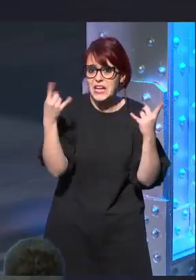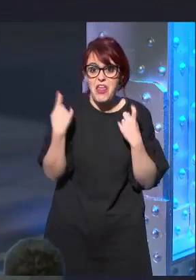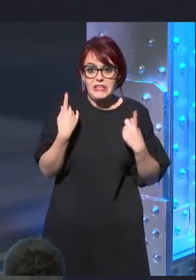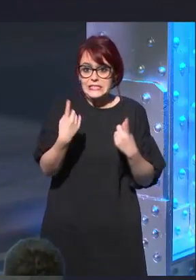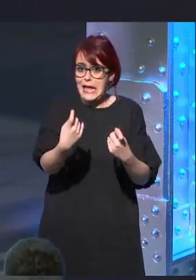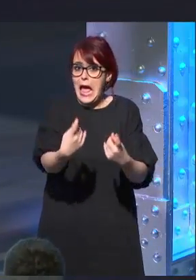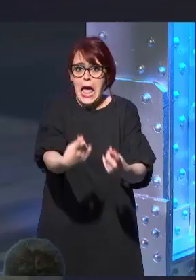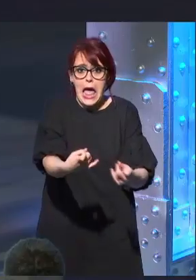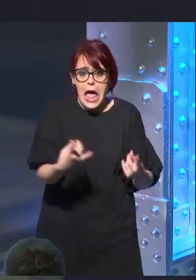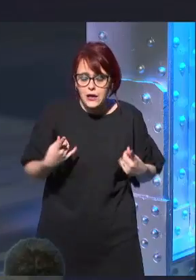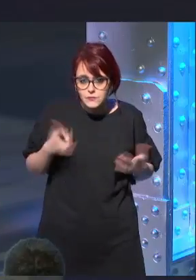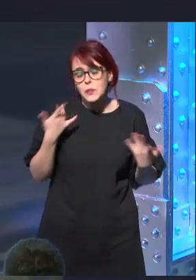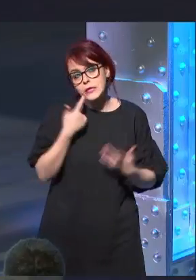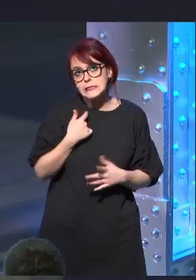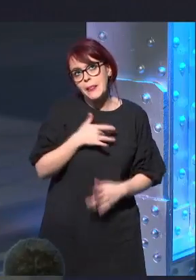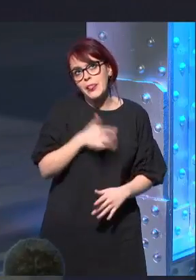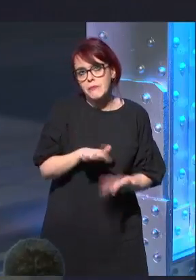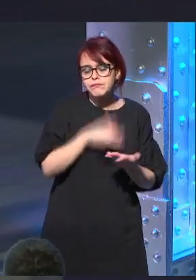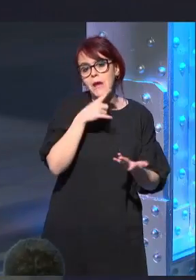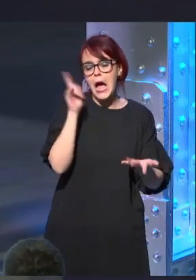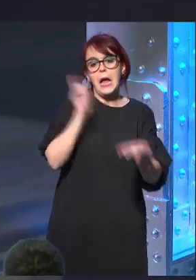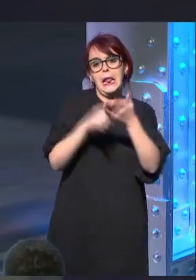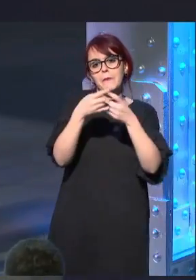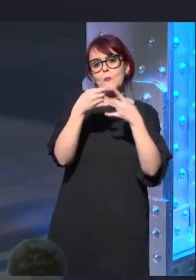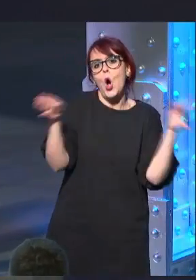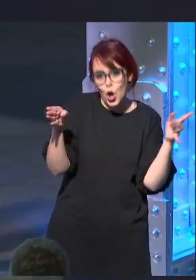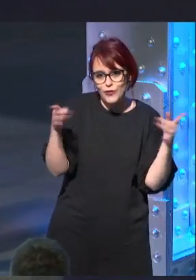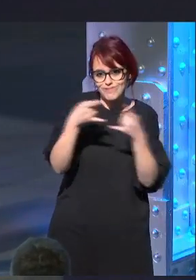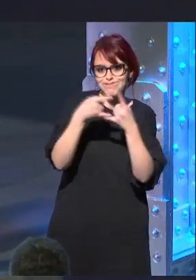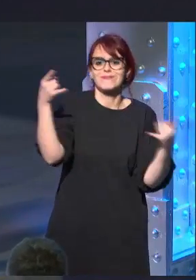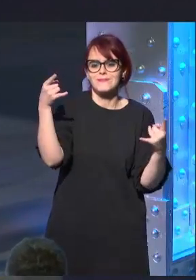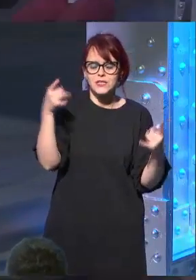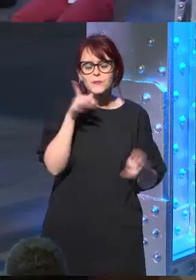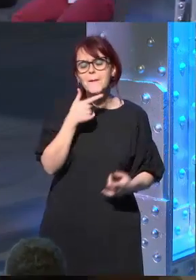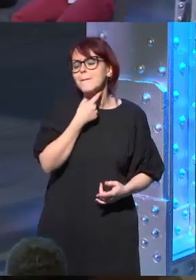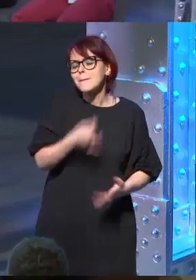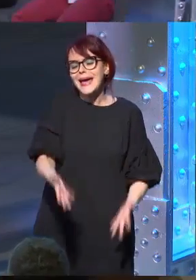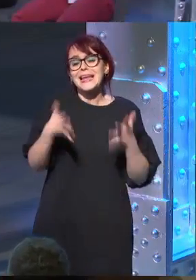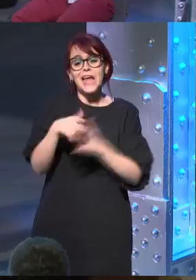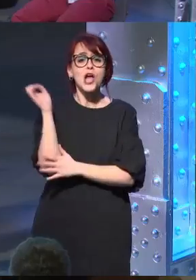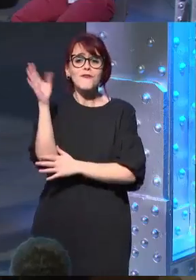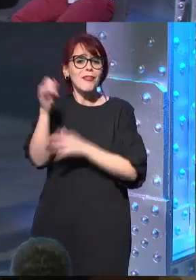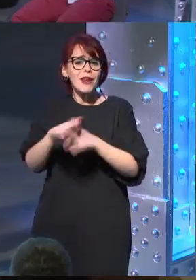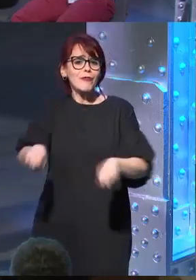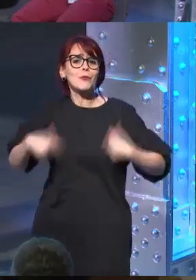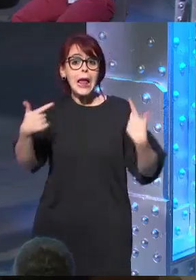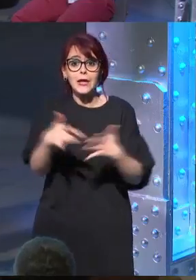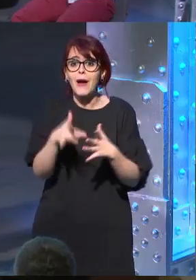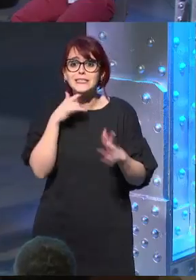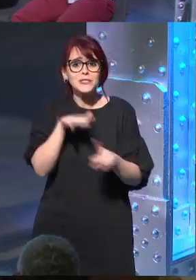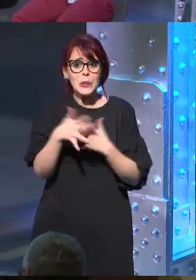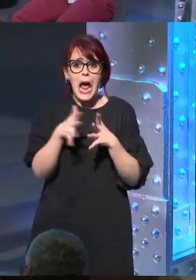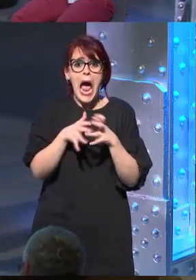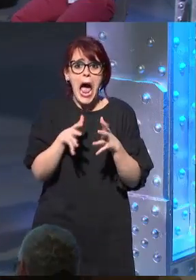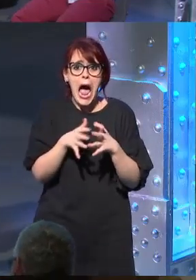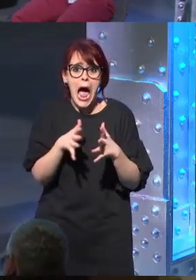desperate. I need Wi-Fi to do something urgently. I like this type